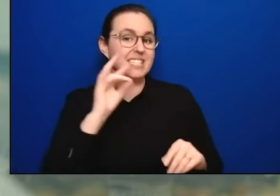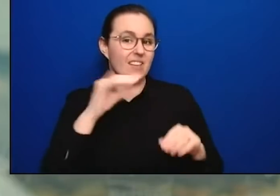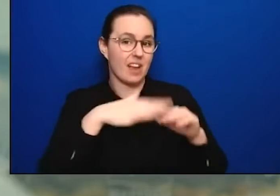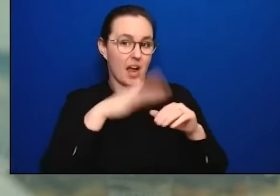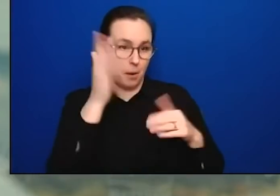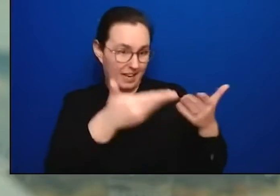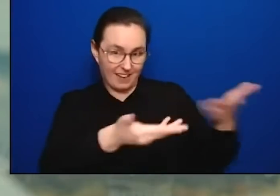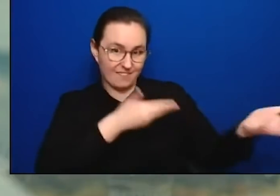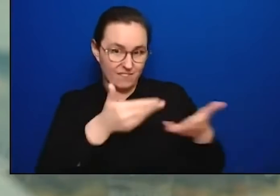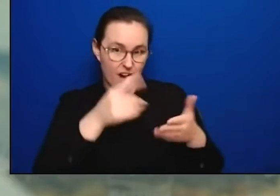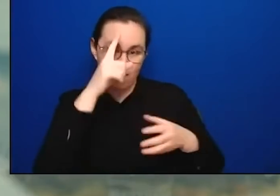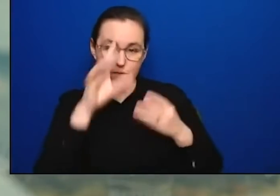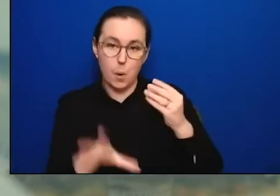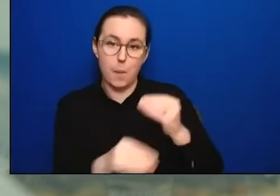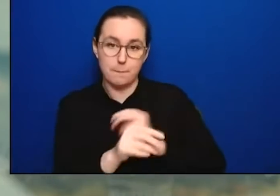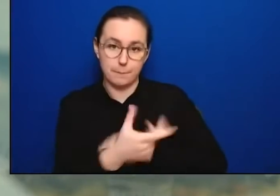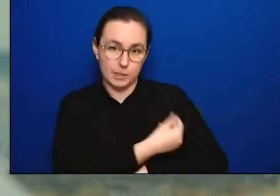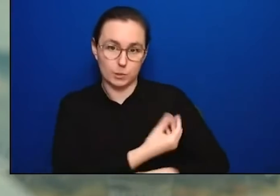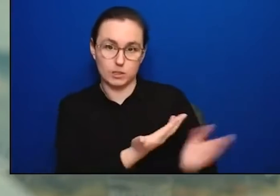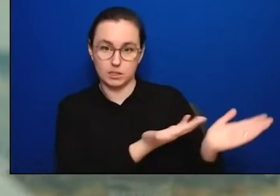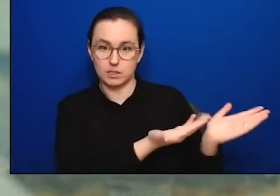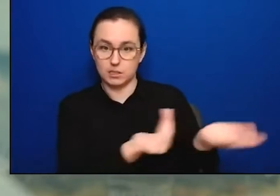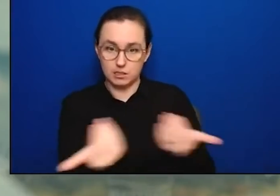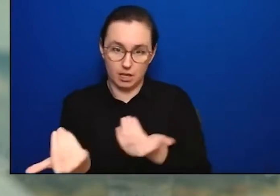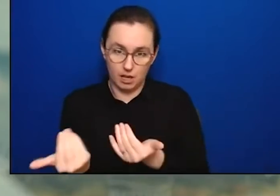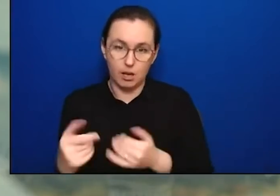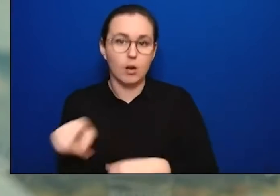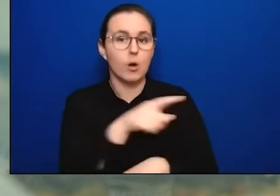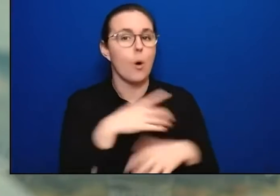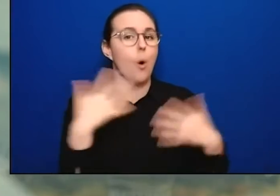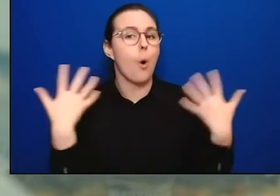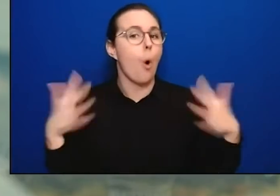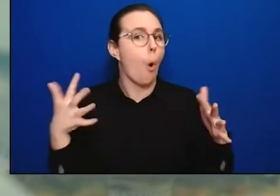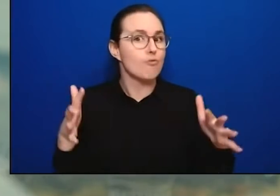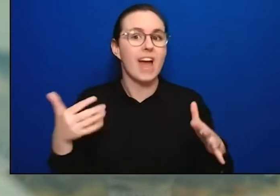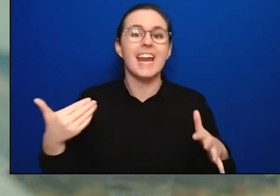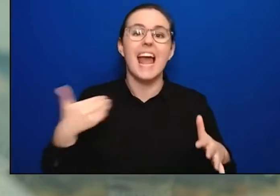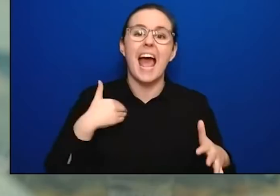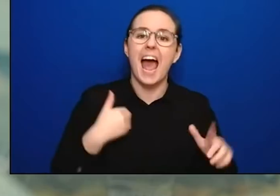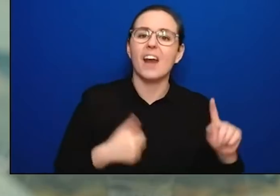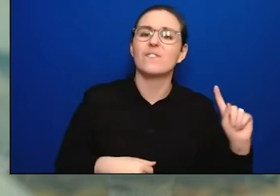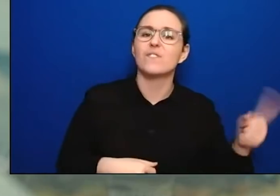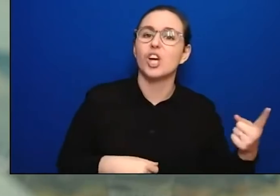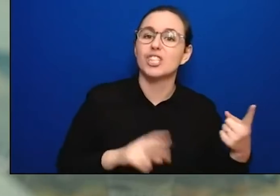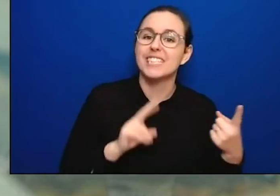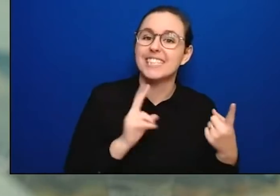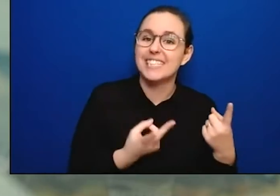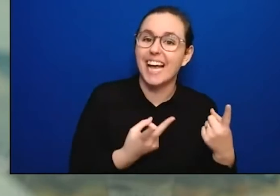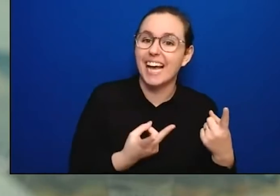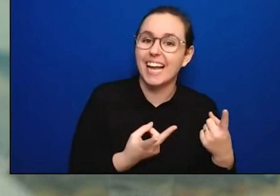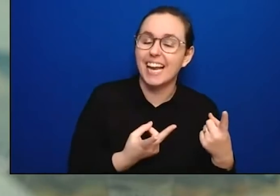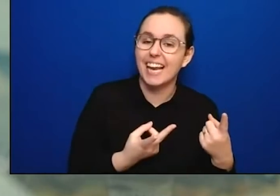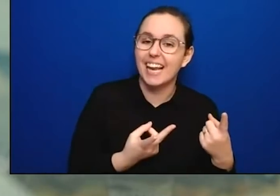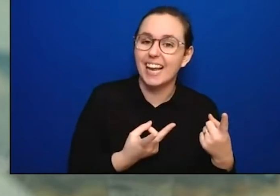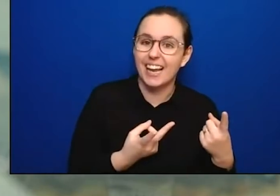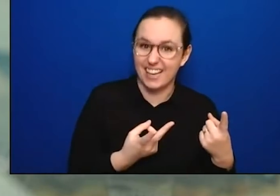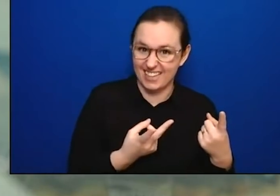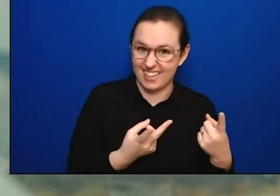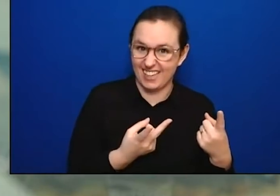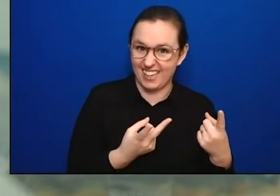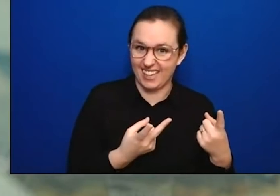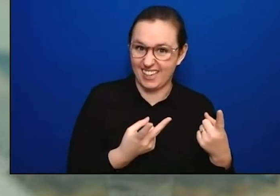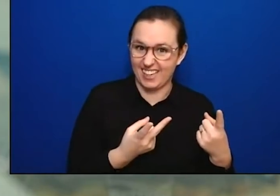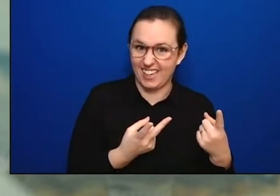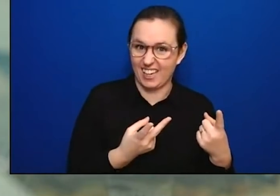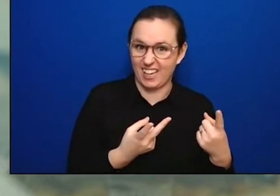people who've received invitations to book who are over 70 for their booster dose, received an invitation to book. That group of people has already